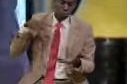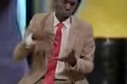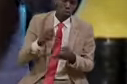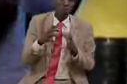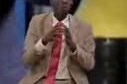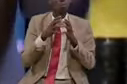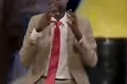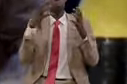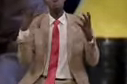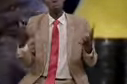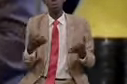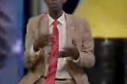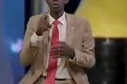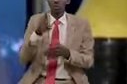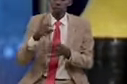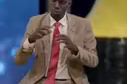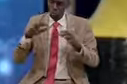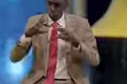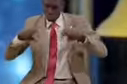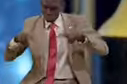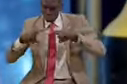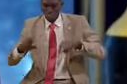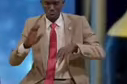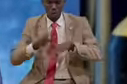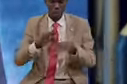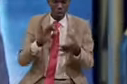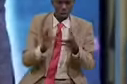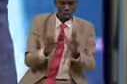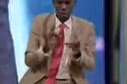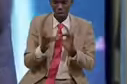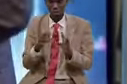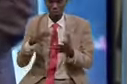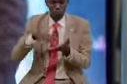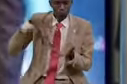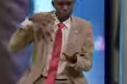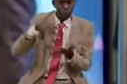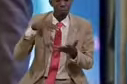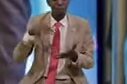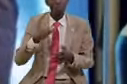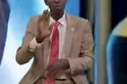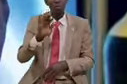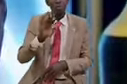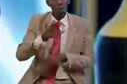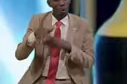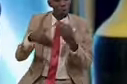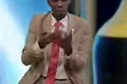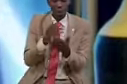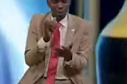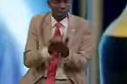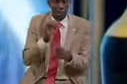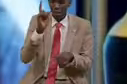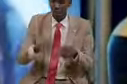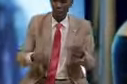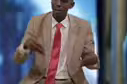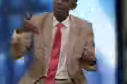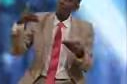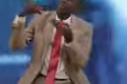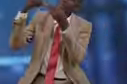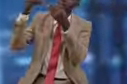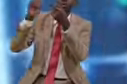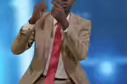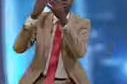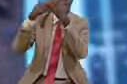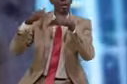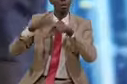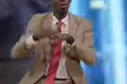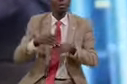the internet studies you have, all that will not link you to the eternal. But the knowledge you